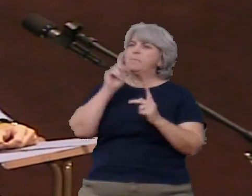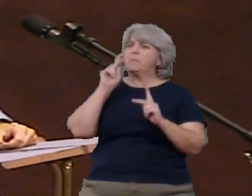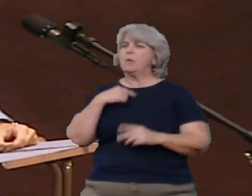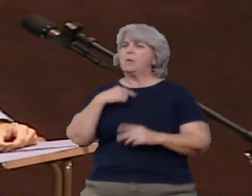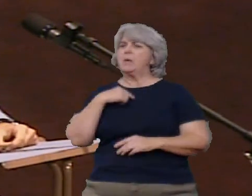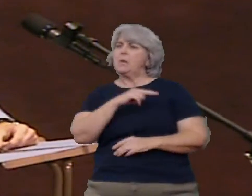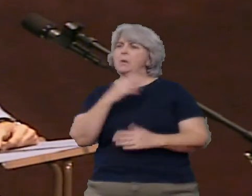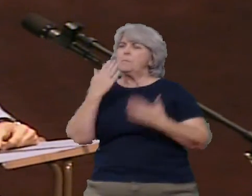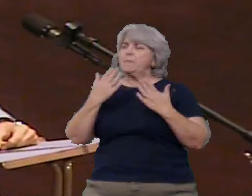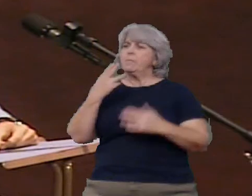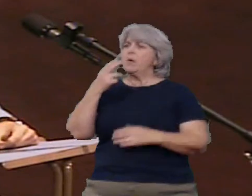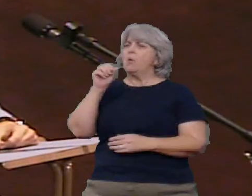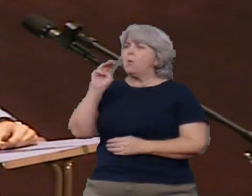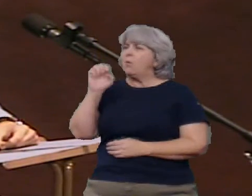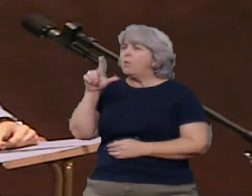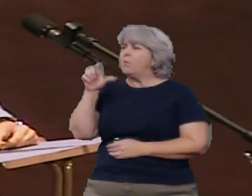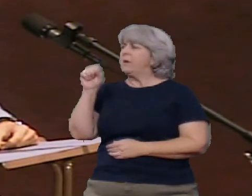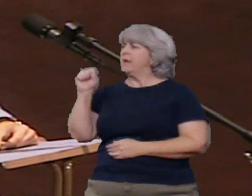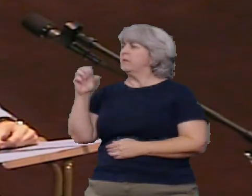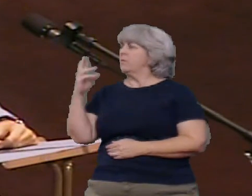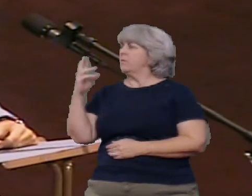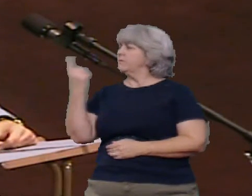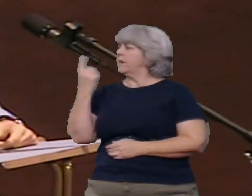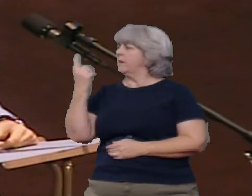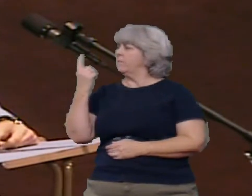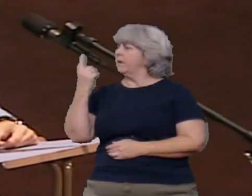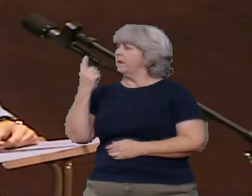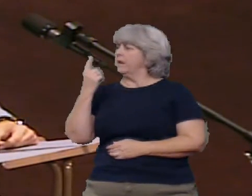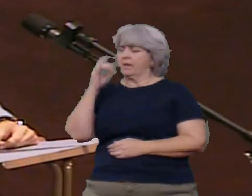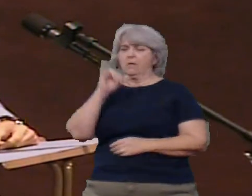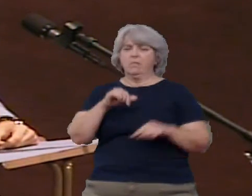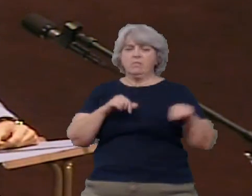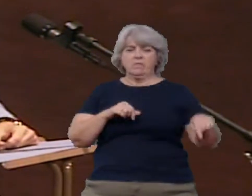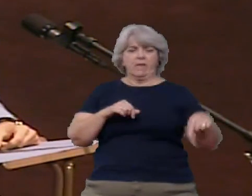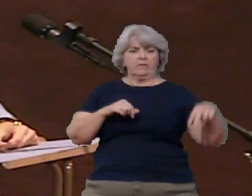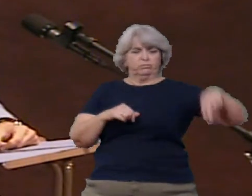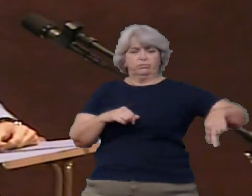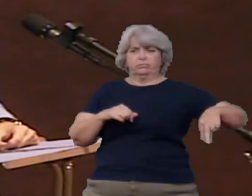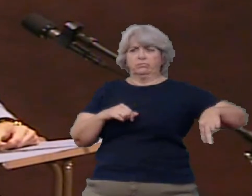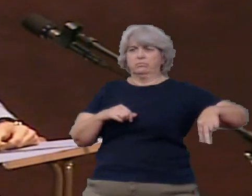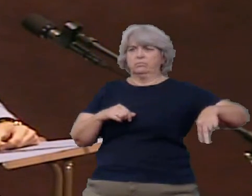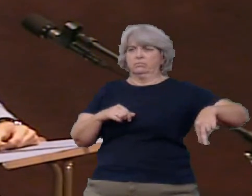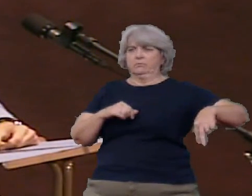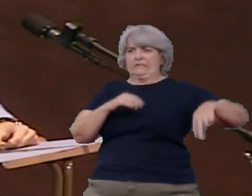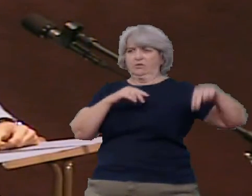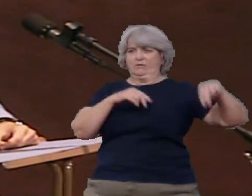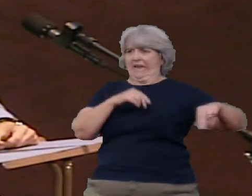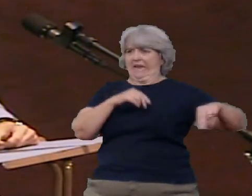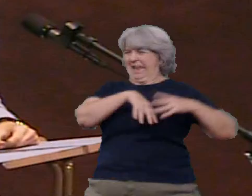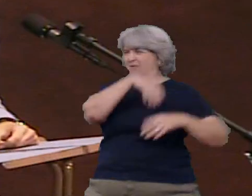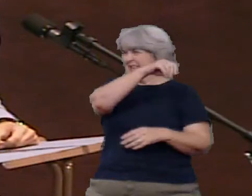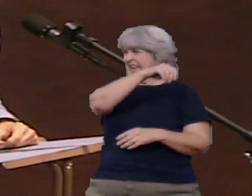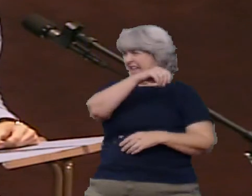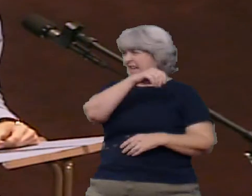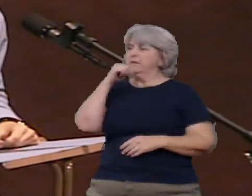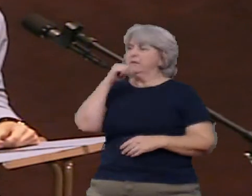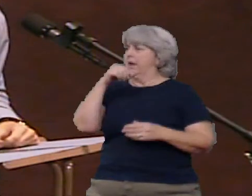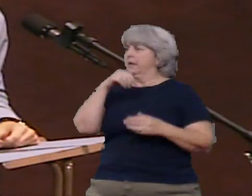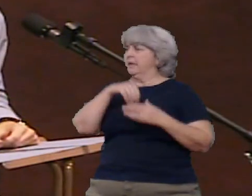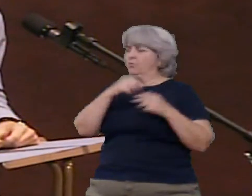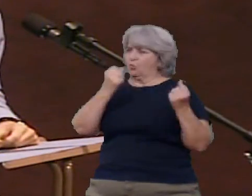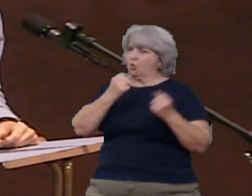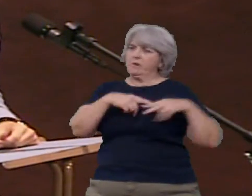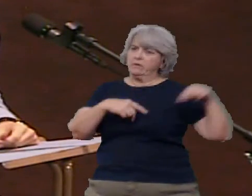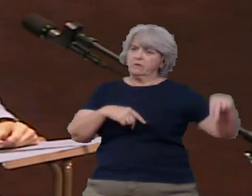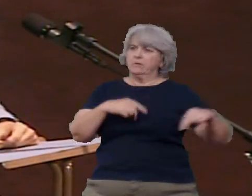appears to be homeless, I usually ask them a question, what do you need today? And it's funny, if you ask someone who's homeless or appears